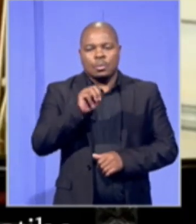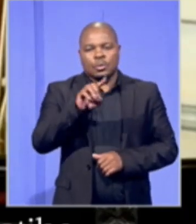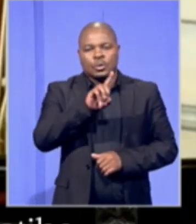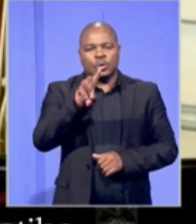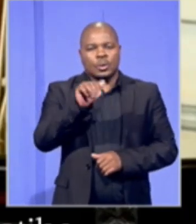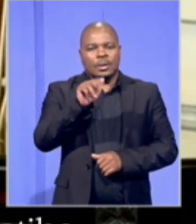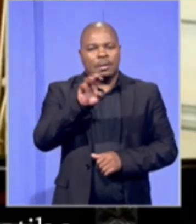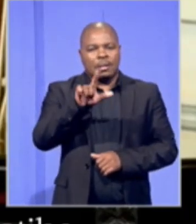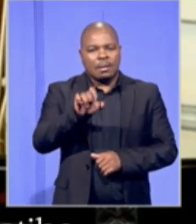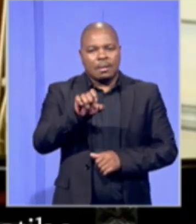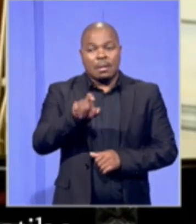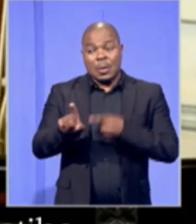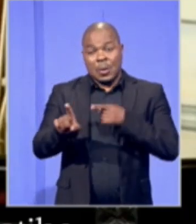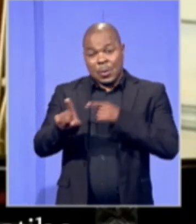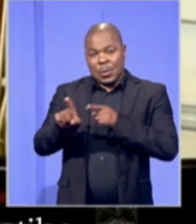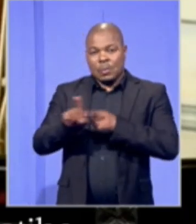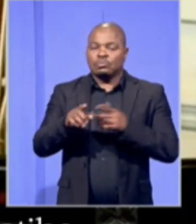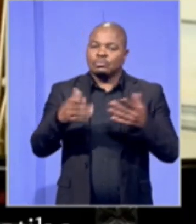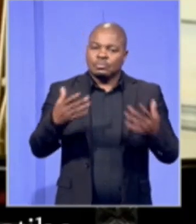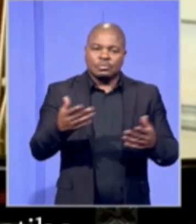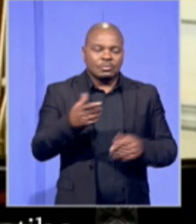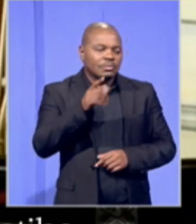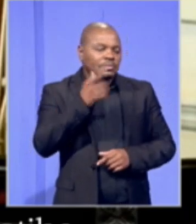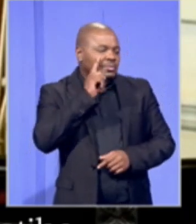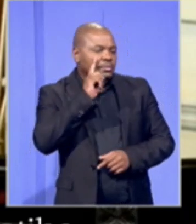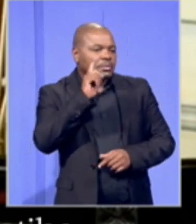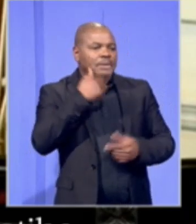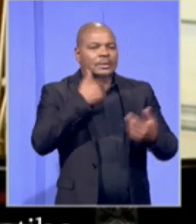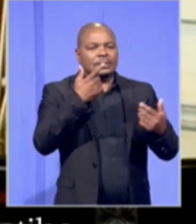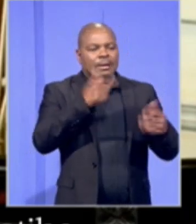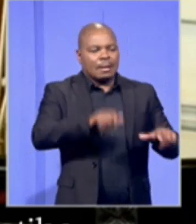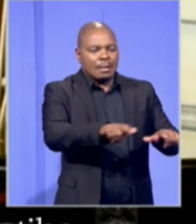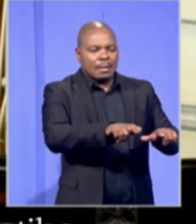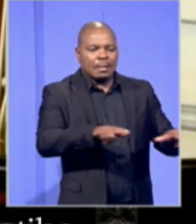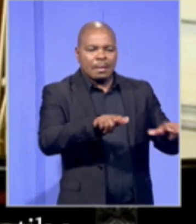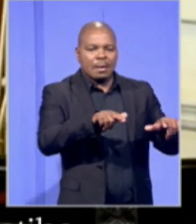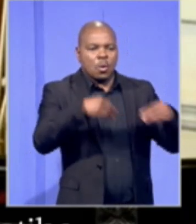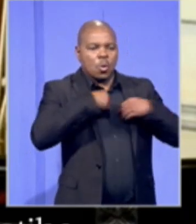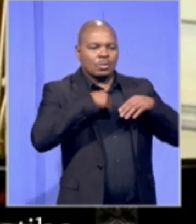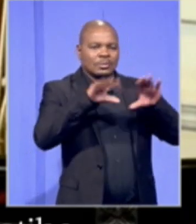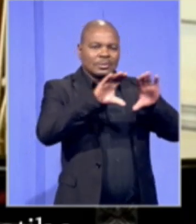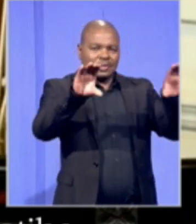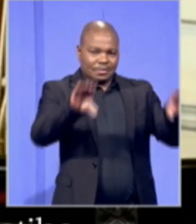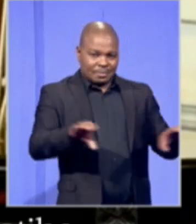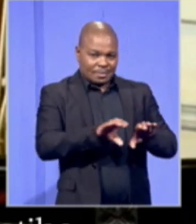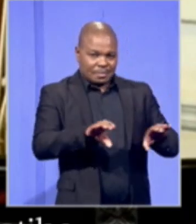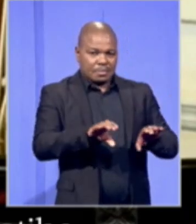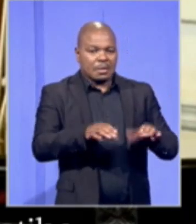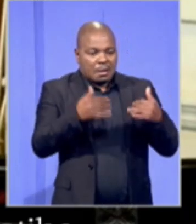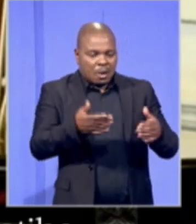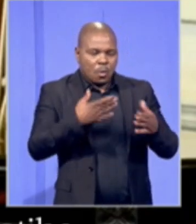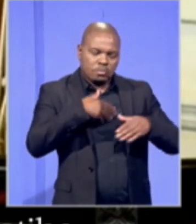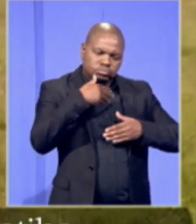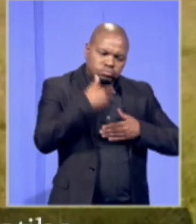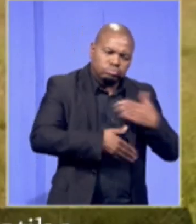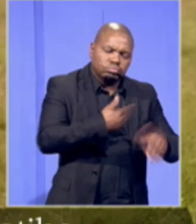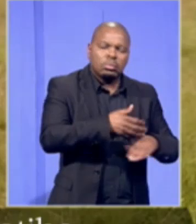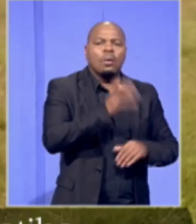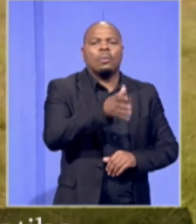speeding up the process, looking at title deeds that our people should get, and we are now going to speed that